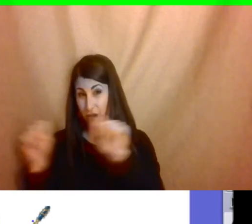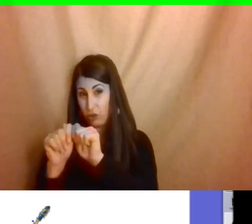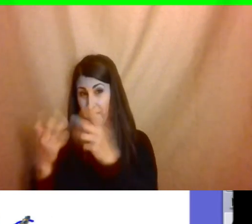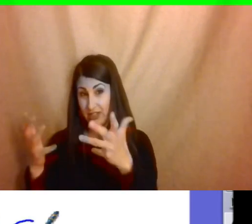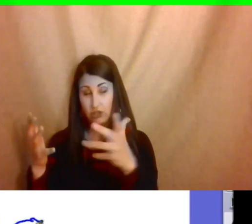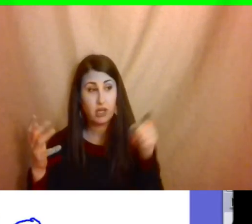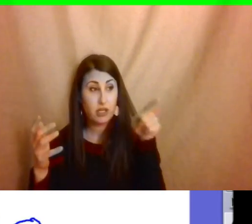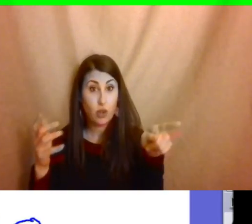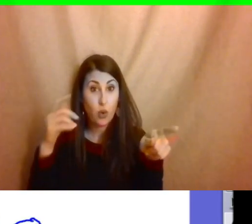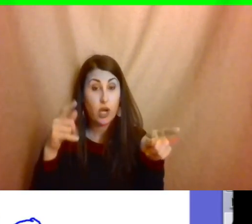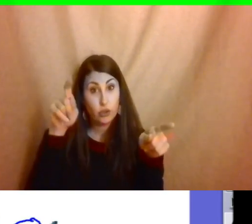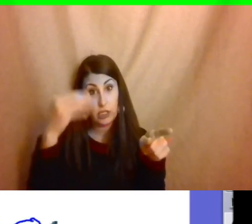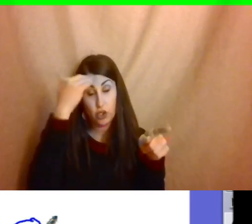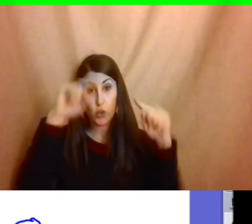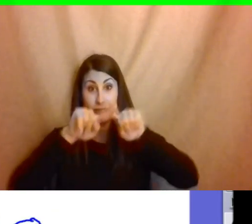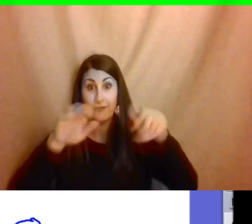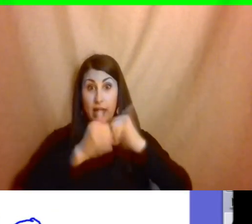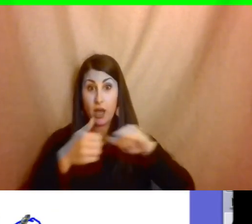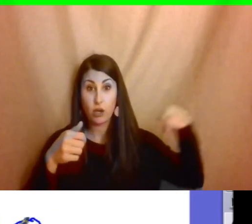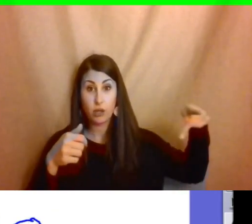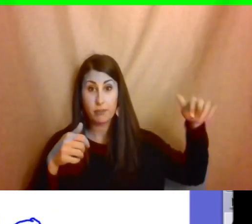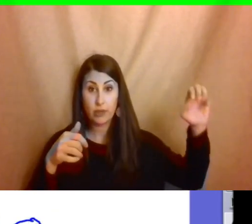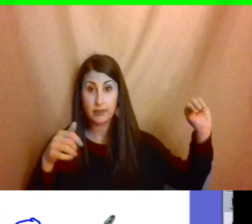about the cylinder